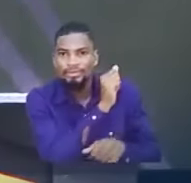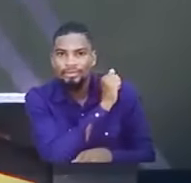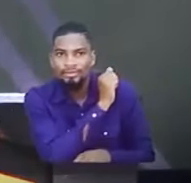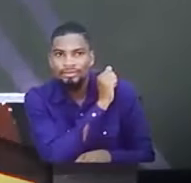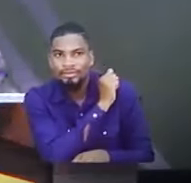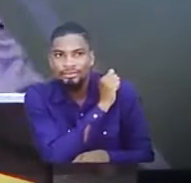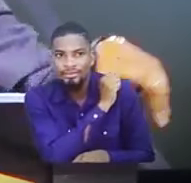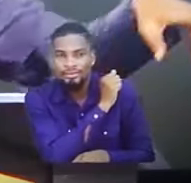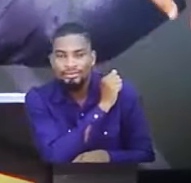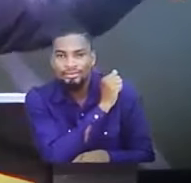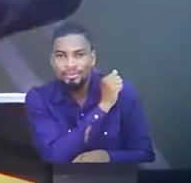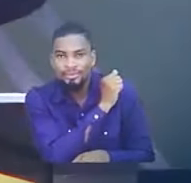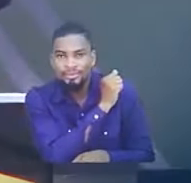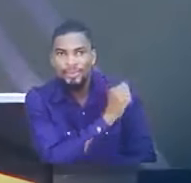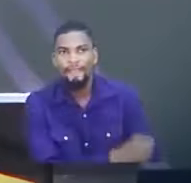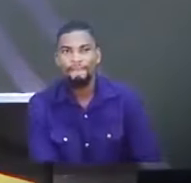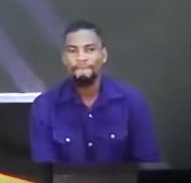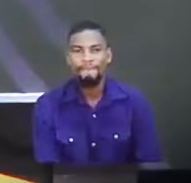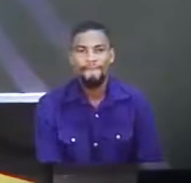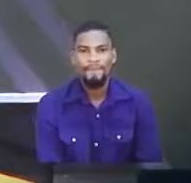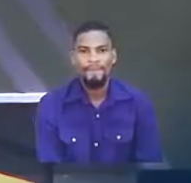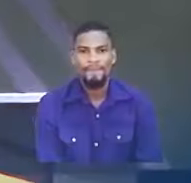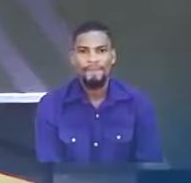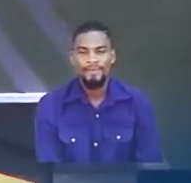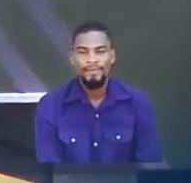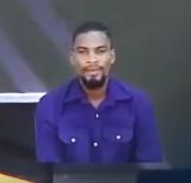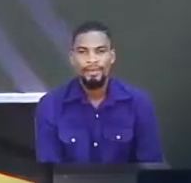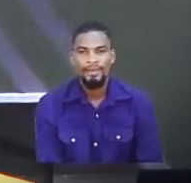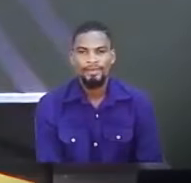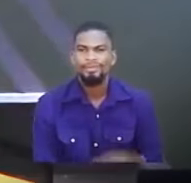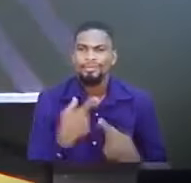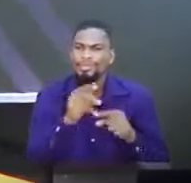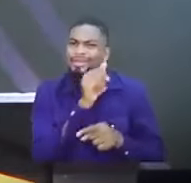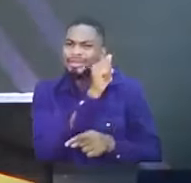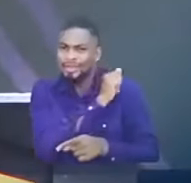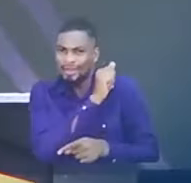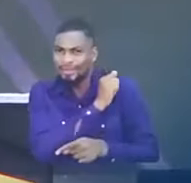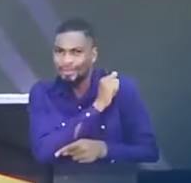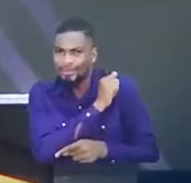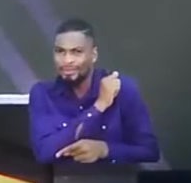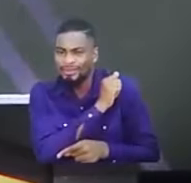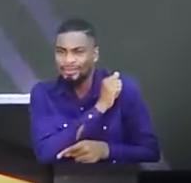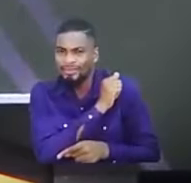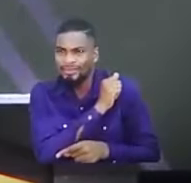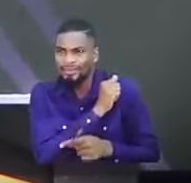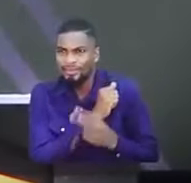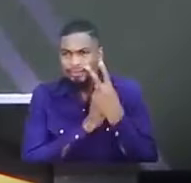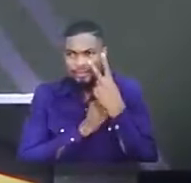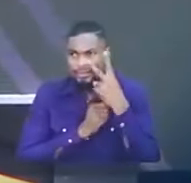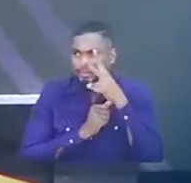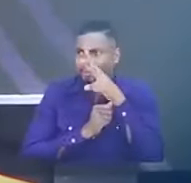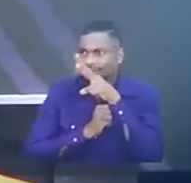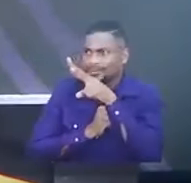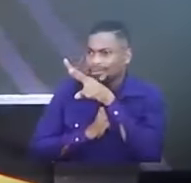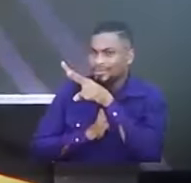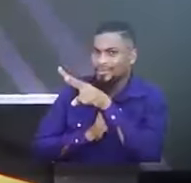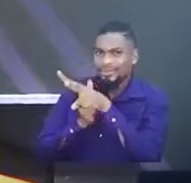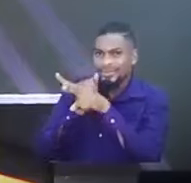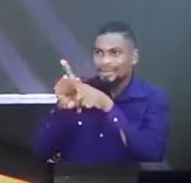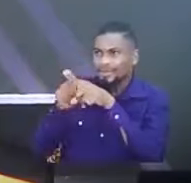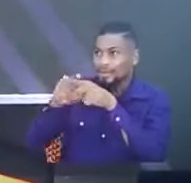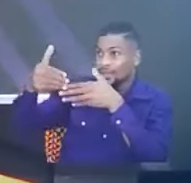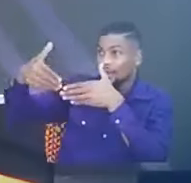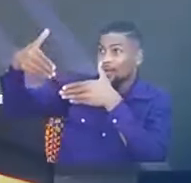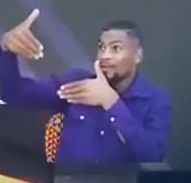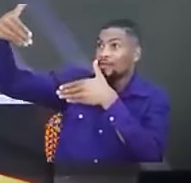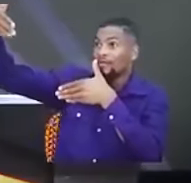that, "When I see my sister distant away, I feel sick. I want to have her."